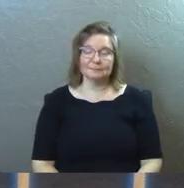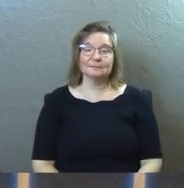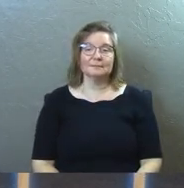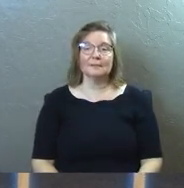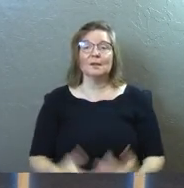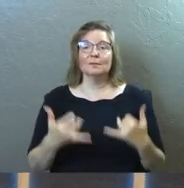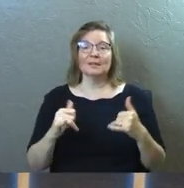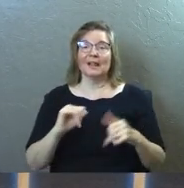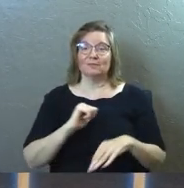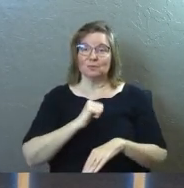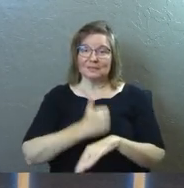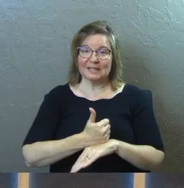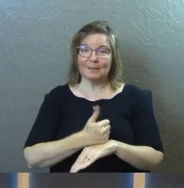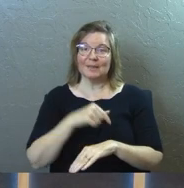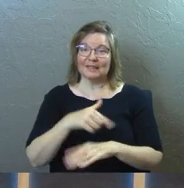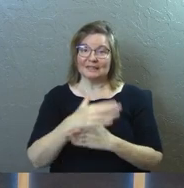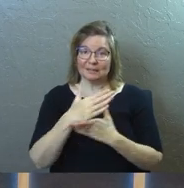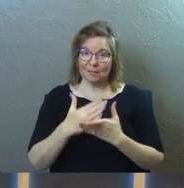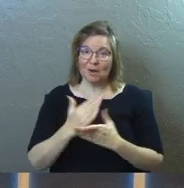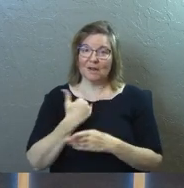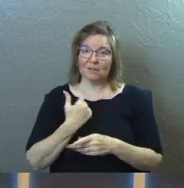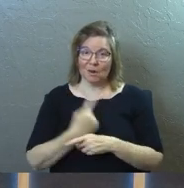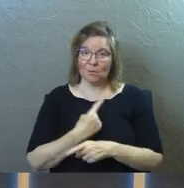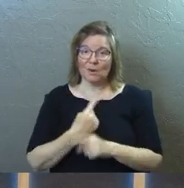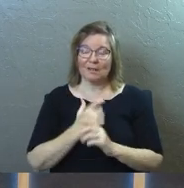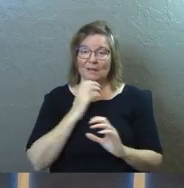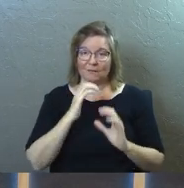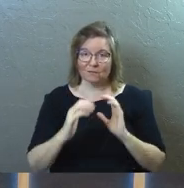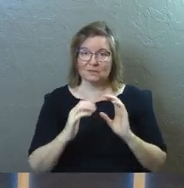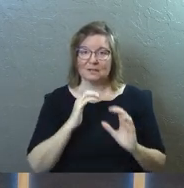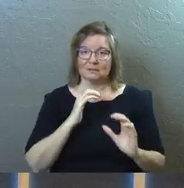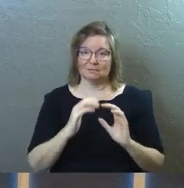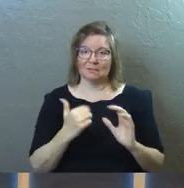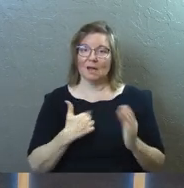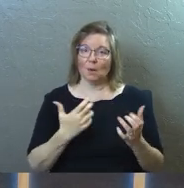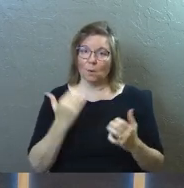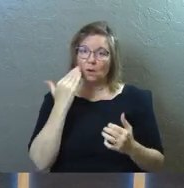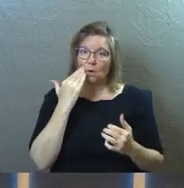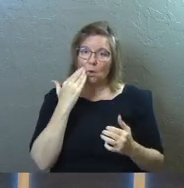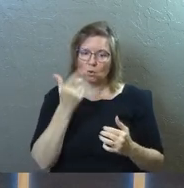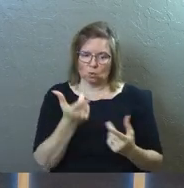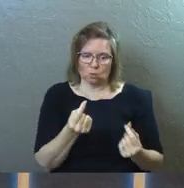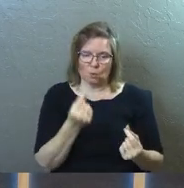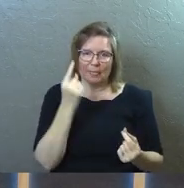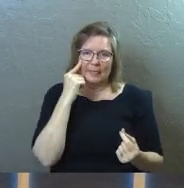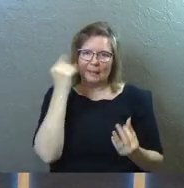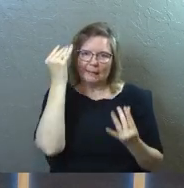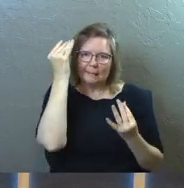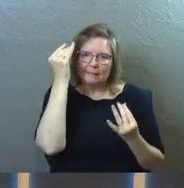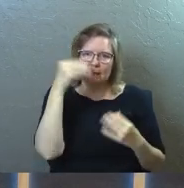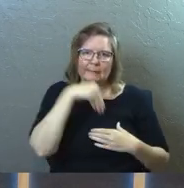But you still have to establish, this is part of our regular conversation. I want to know what was in your heart.